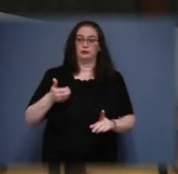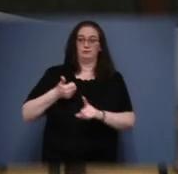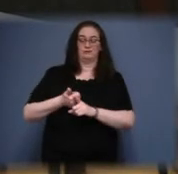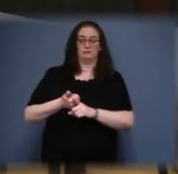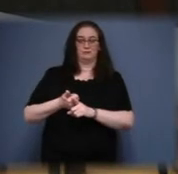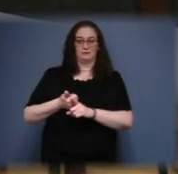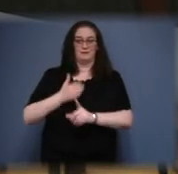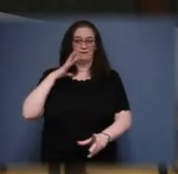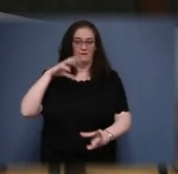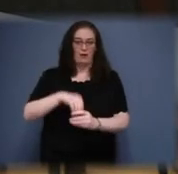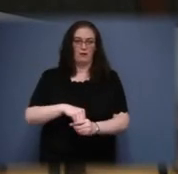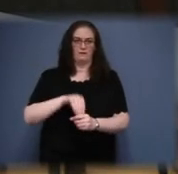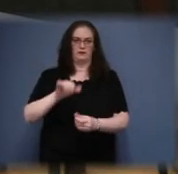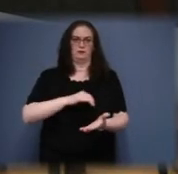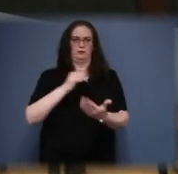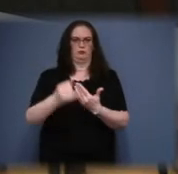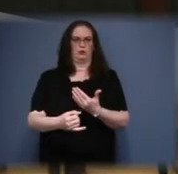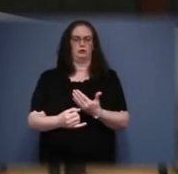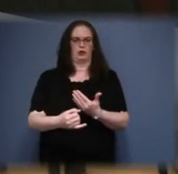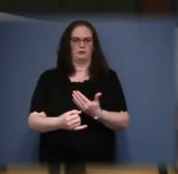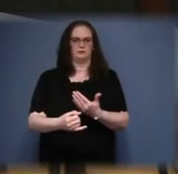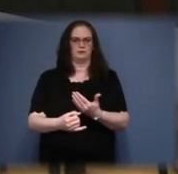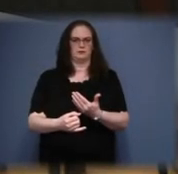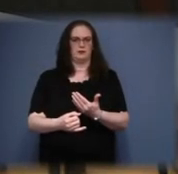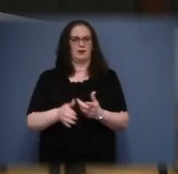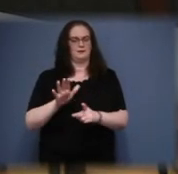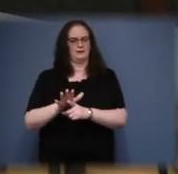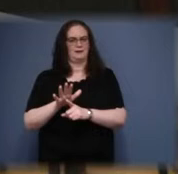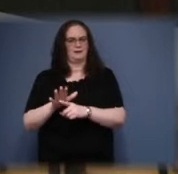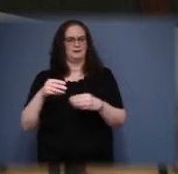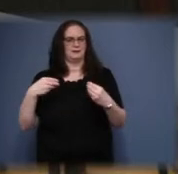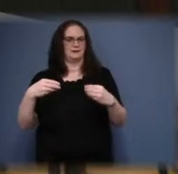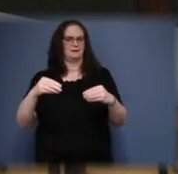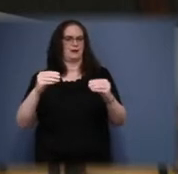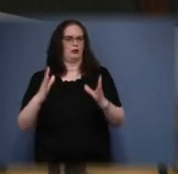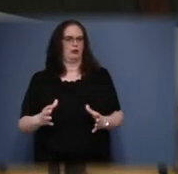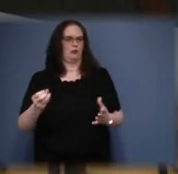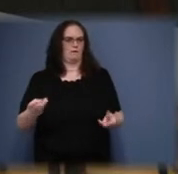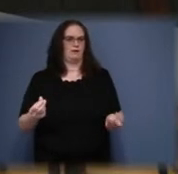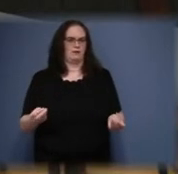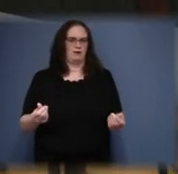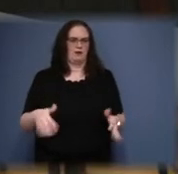intimately involved in this project as he is the seller of the land.